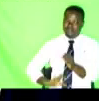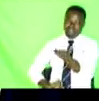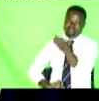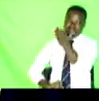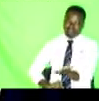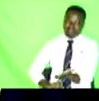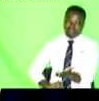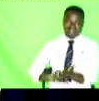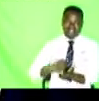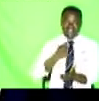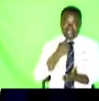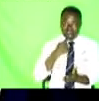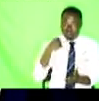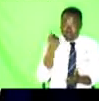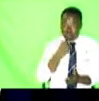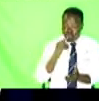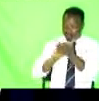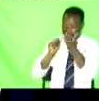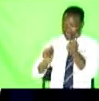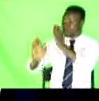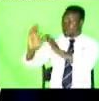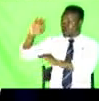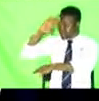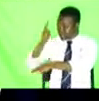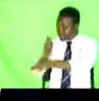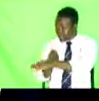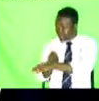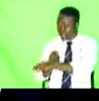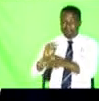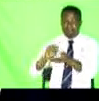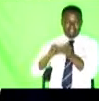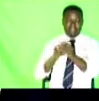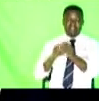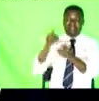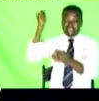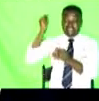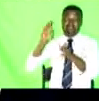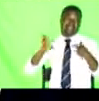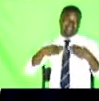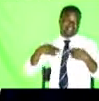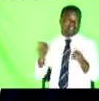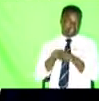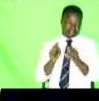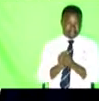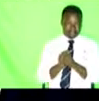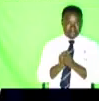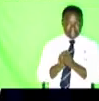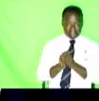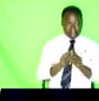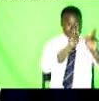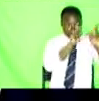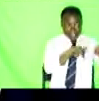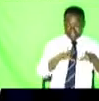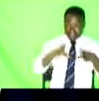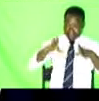Whoever believes in the Son of God accepts this testimony. Whoever